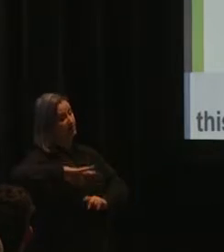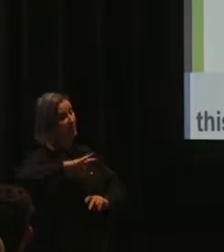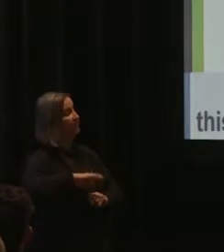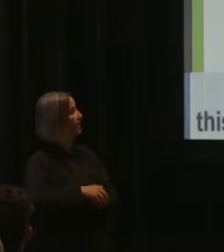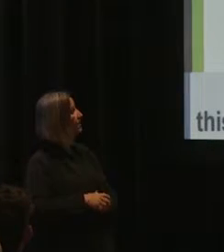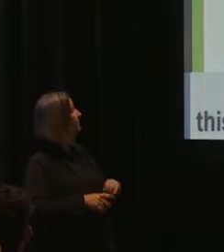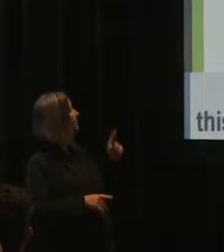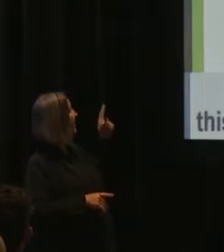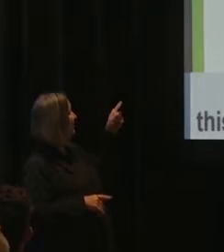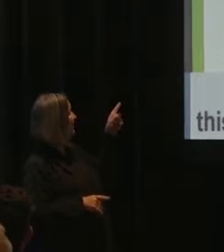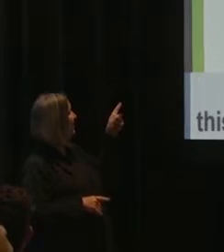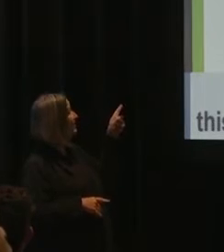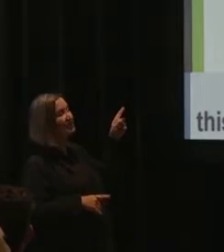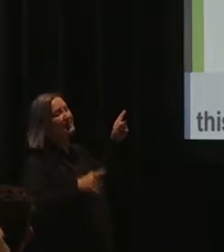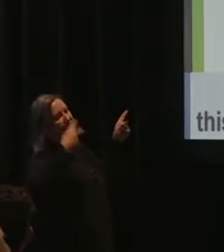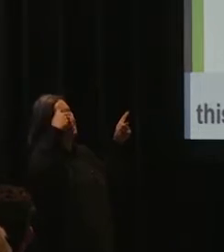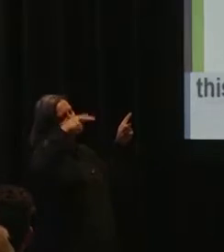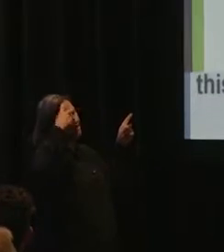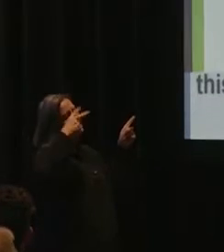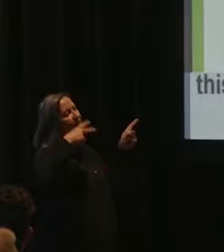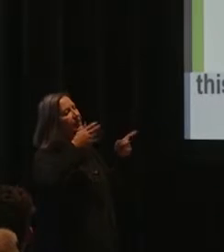is a Mexican seafood restaurant